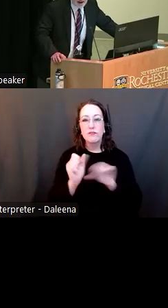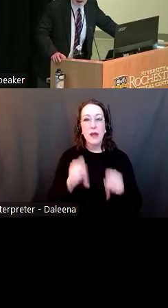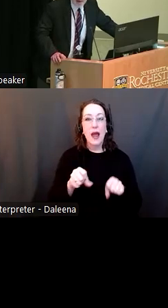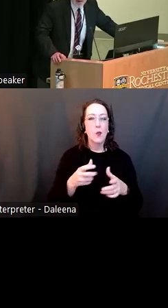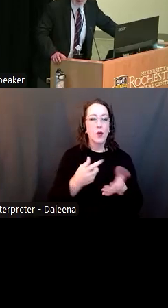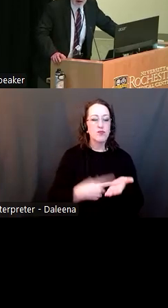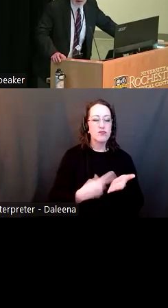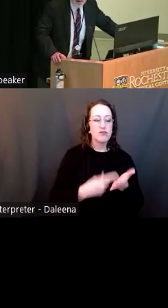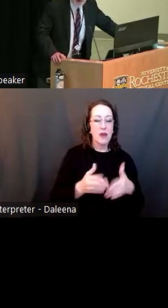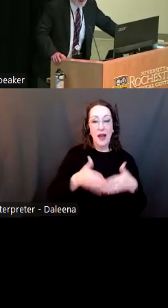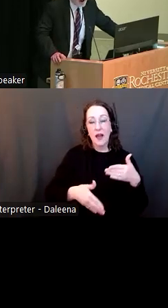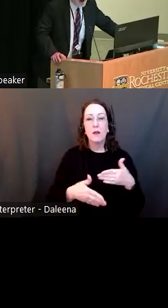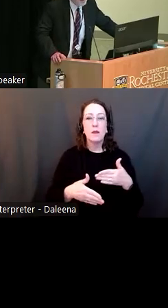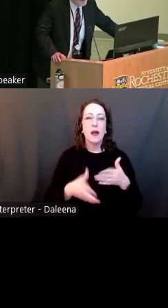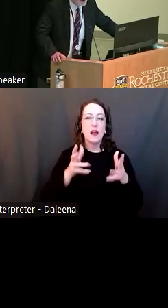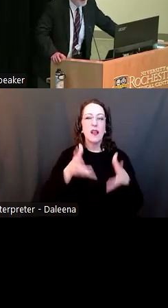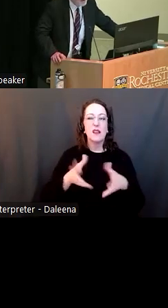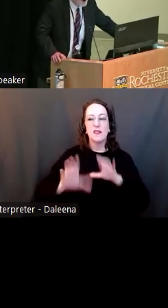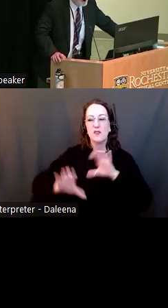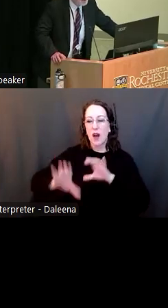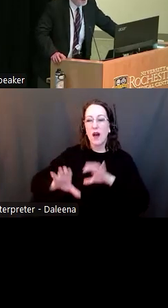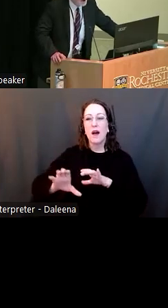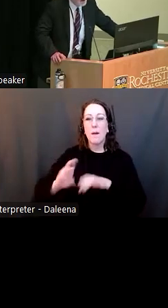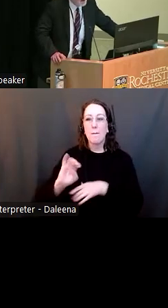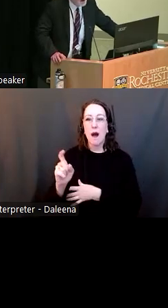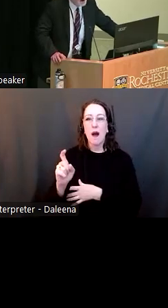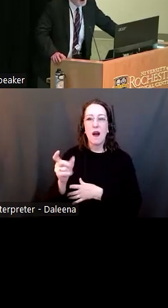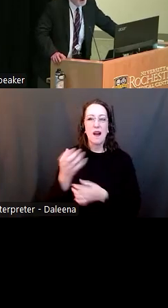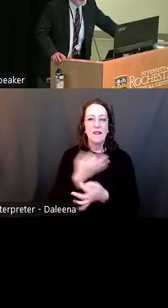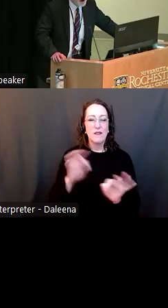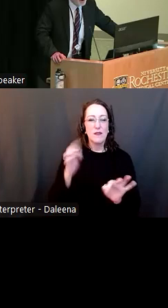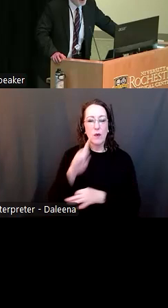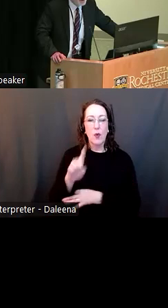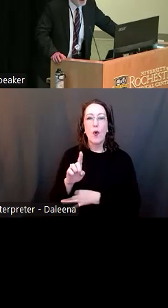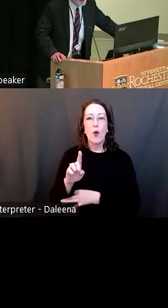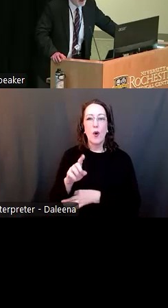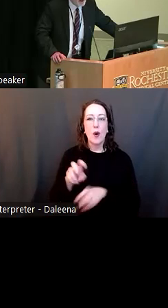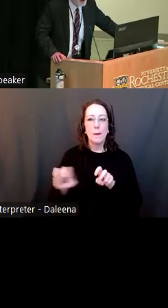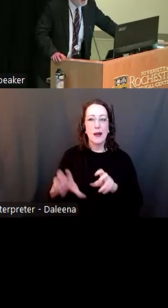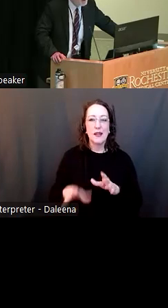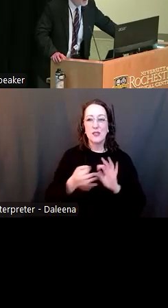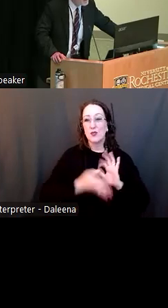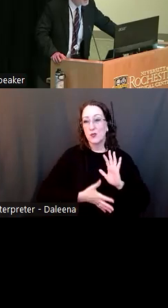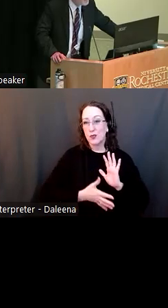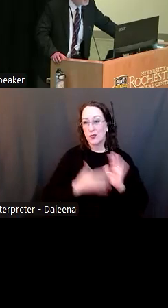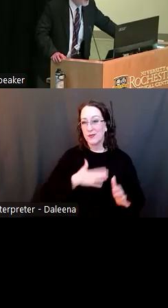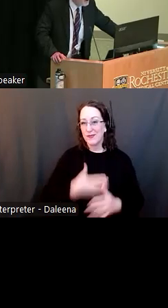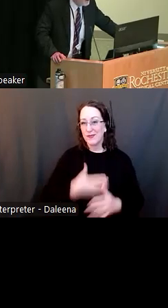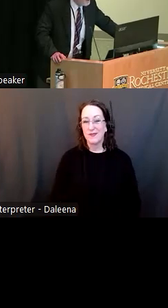at the end. But leave the chat box free for the panelists and interpreters.